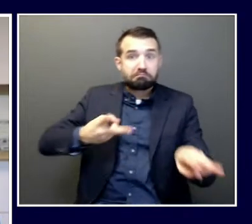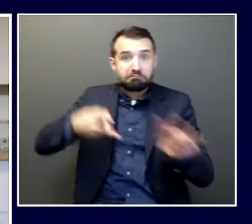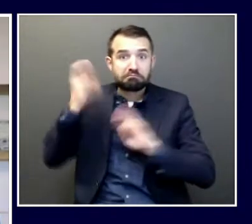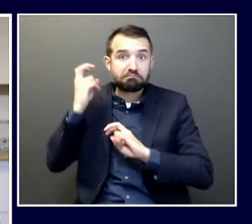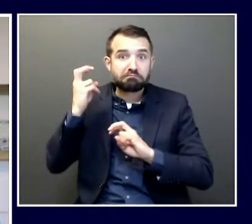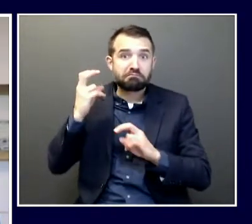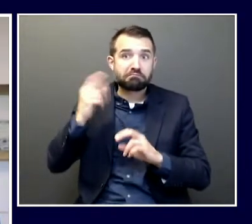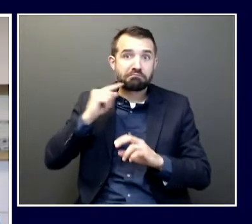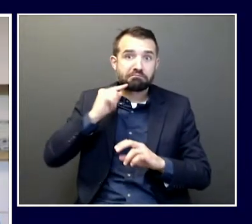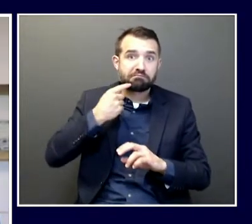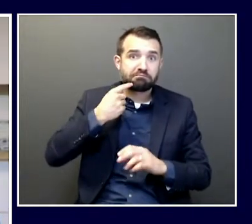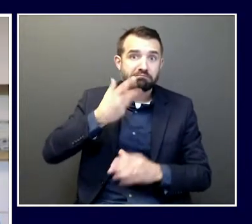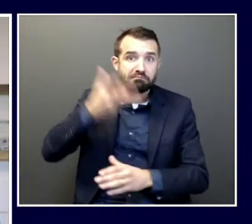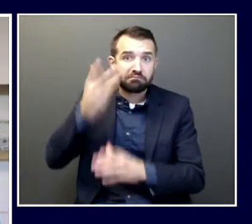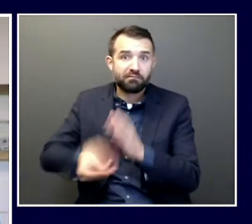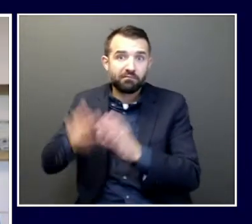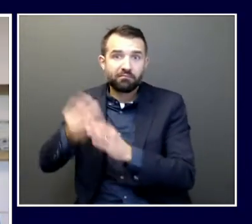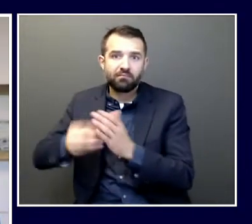remain low.